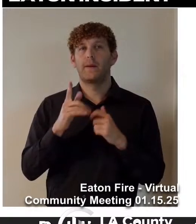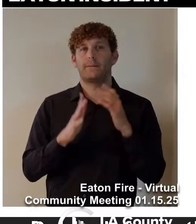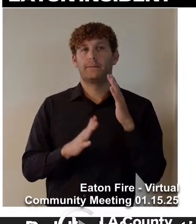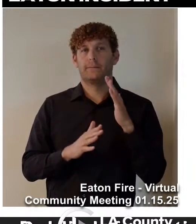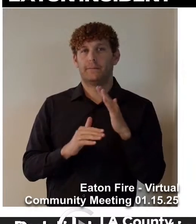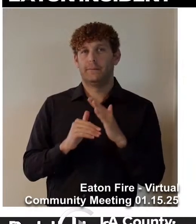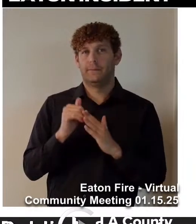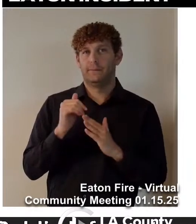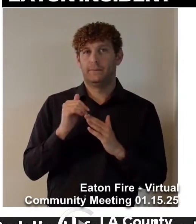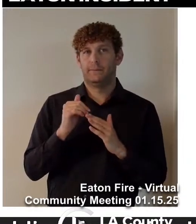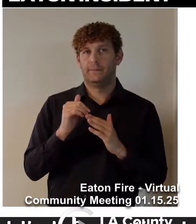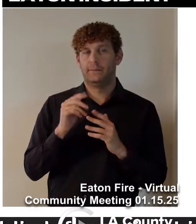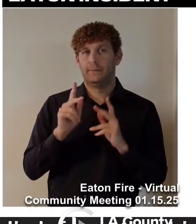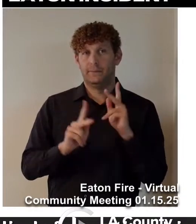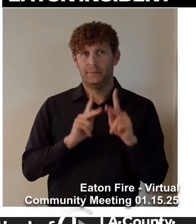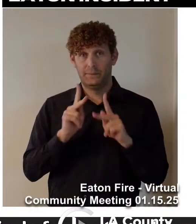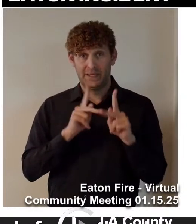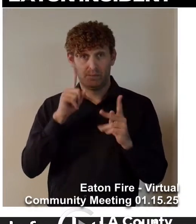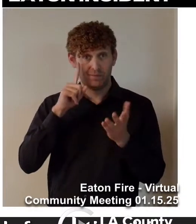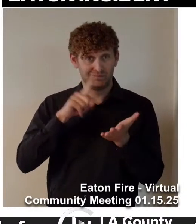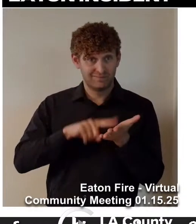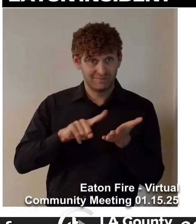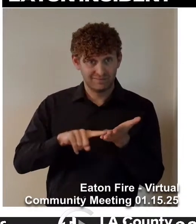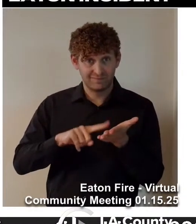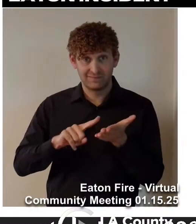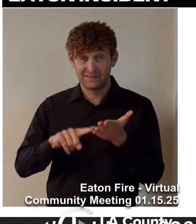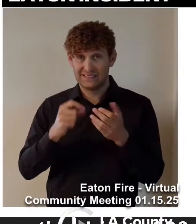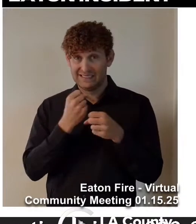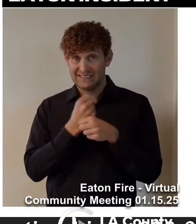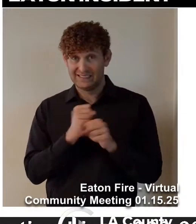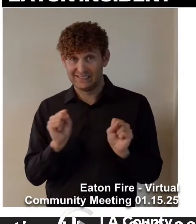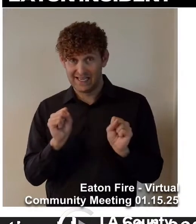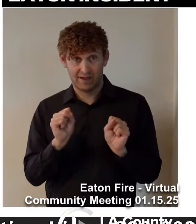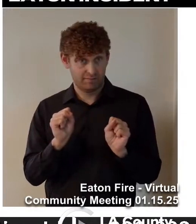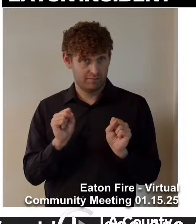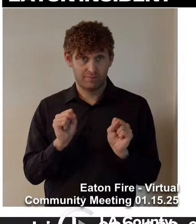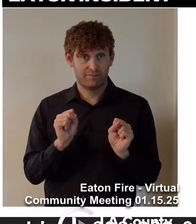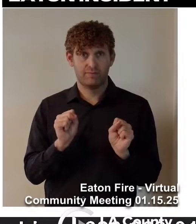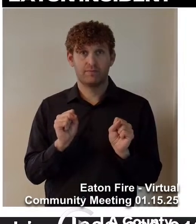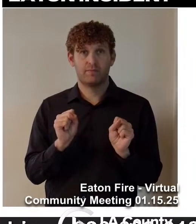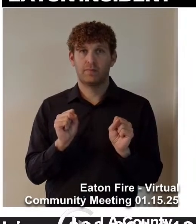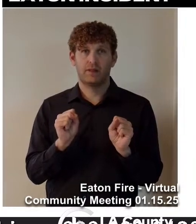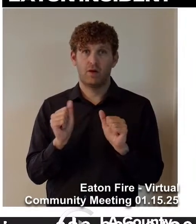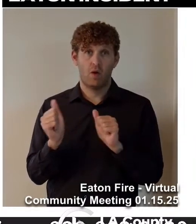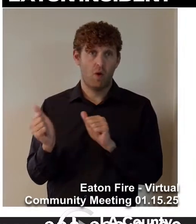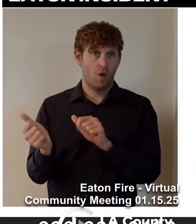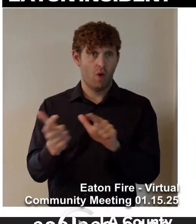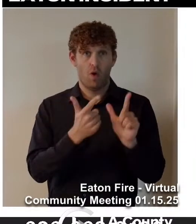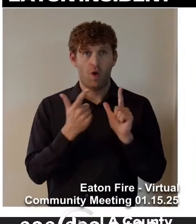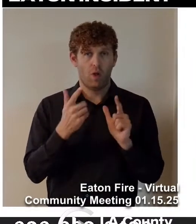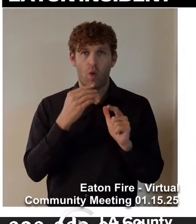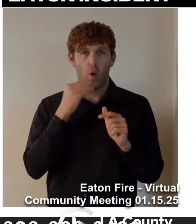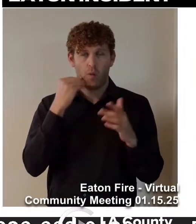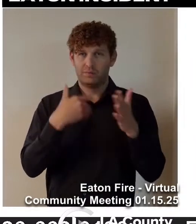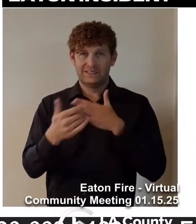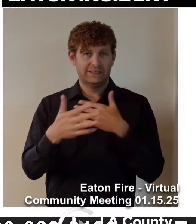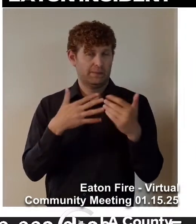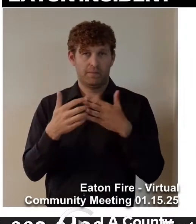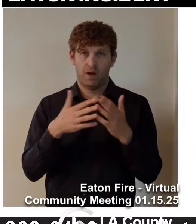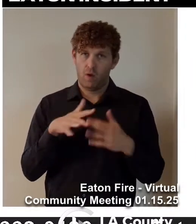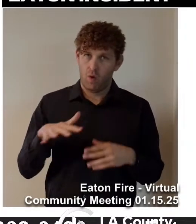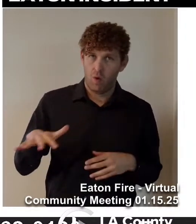evaluating the safety of homes, and that applies to all the homes that have been that are in the fire